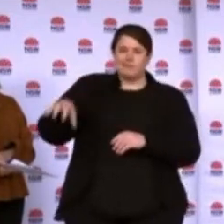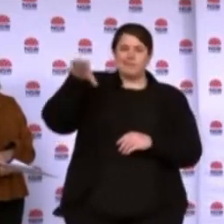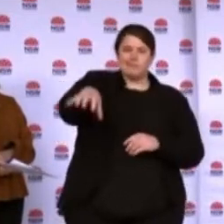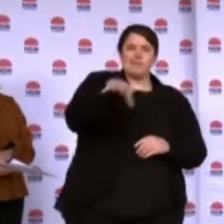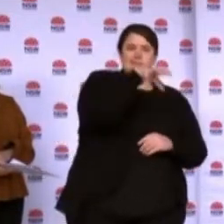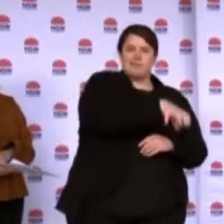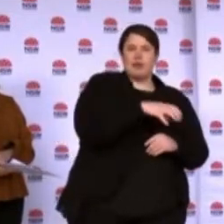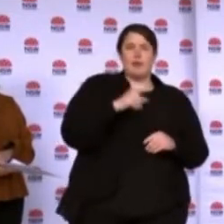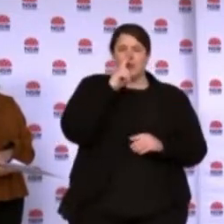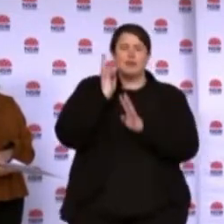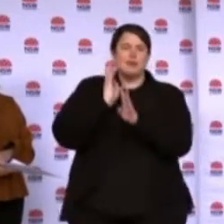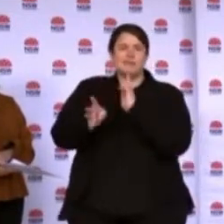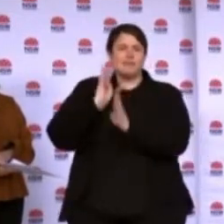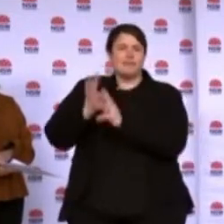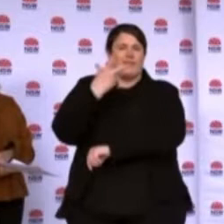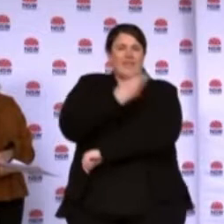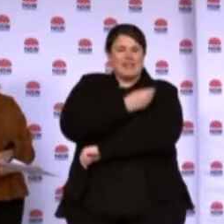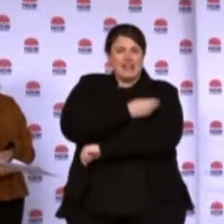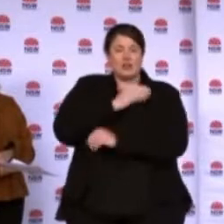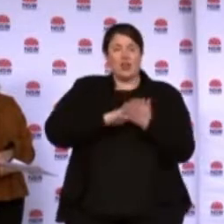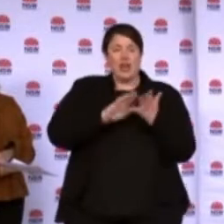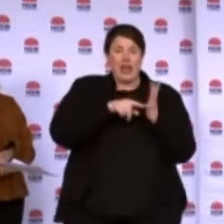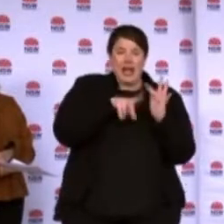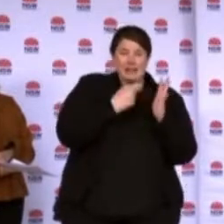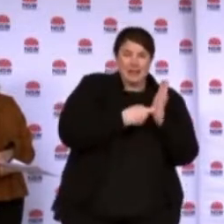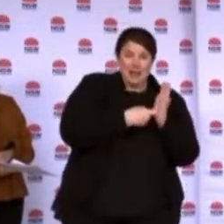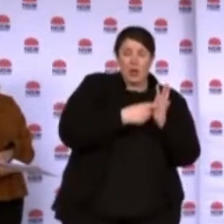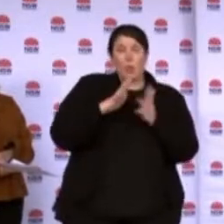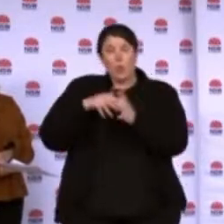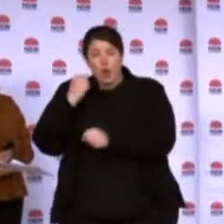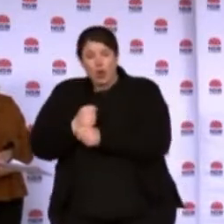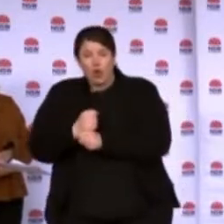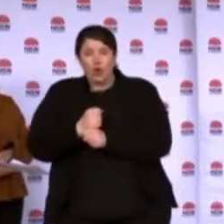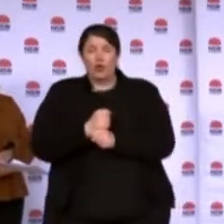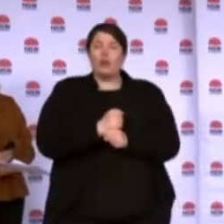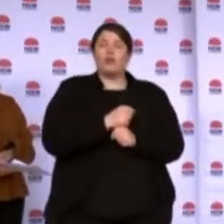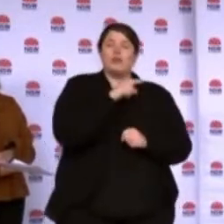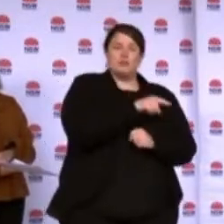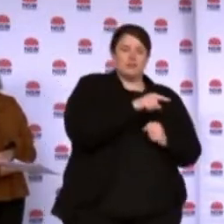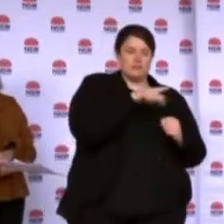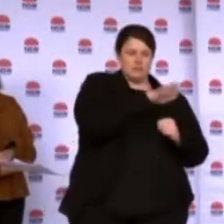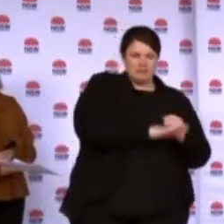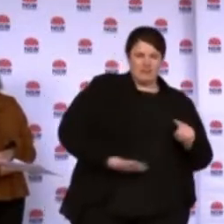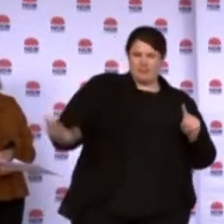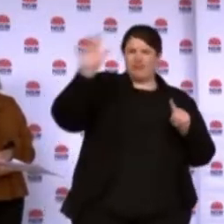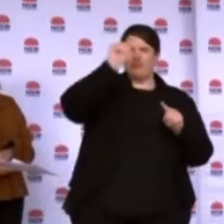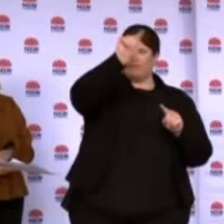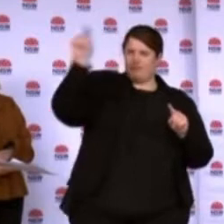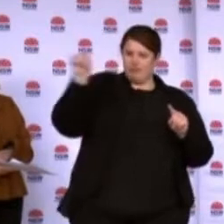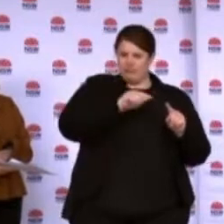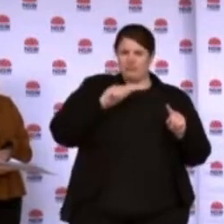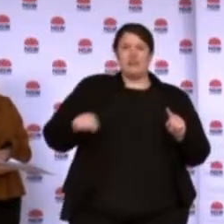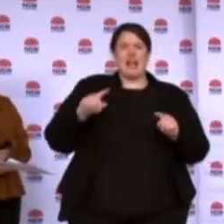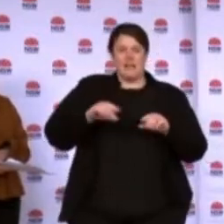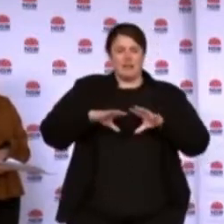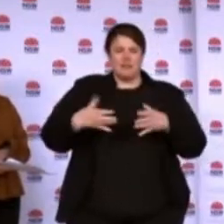across many areas, as we've said, the Hunter, Wollongong, Macquarie Fields and also Fairfield Showground. So we are expanding the ability